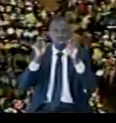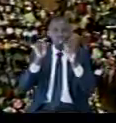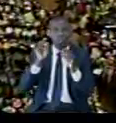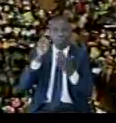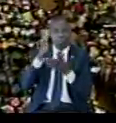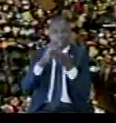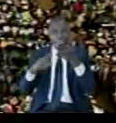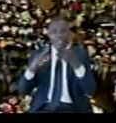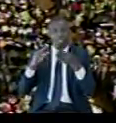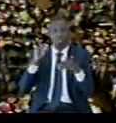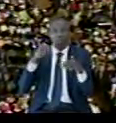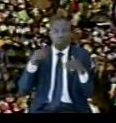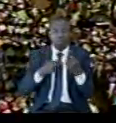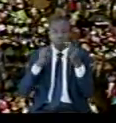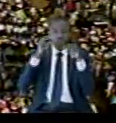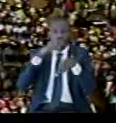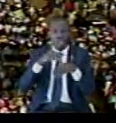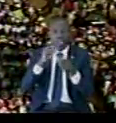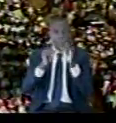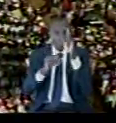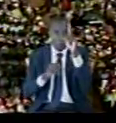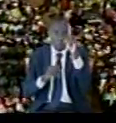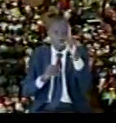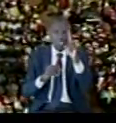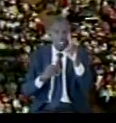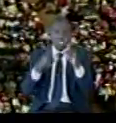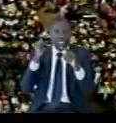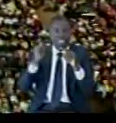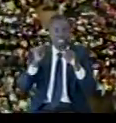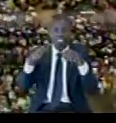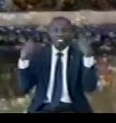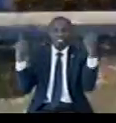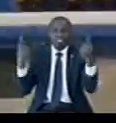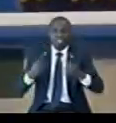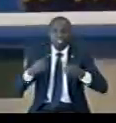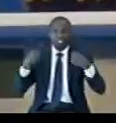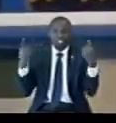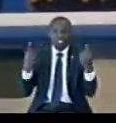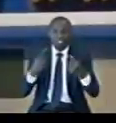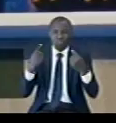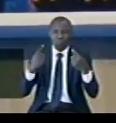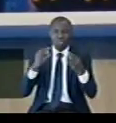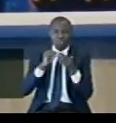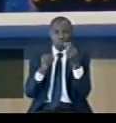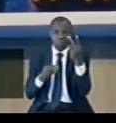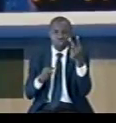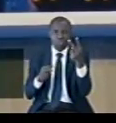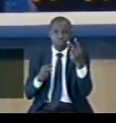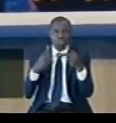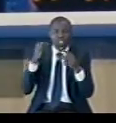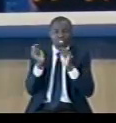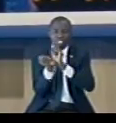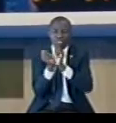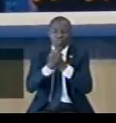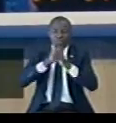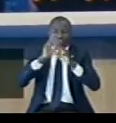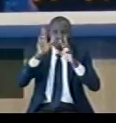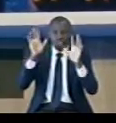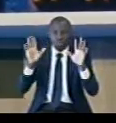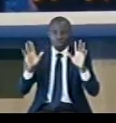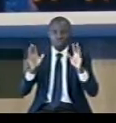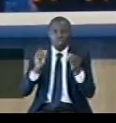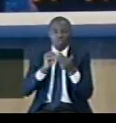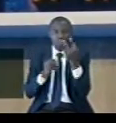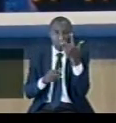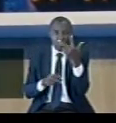Number one, the transgressions. Number two, the transformation. Number